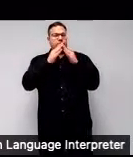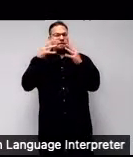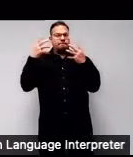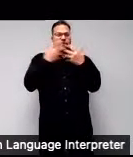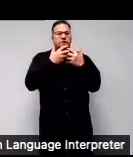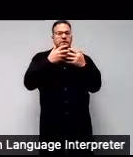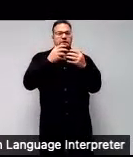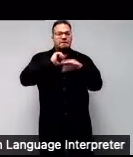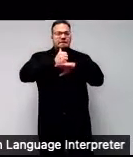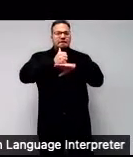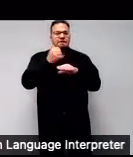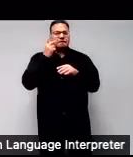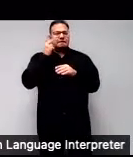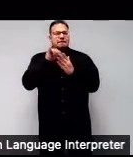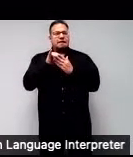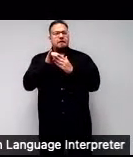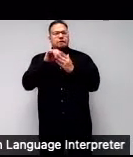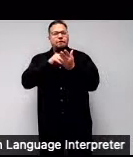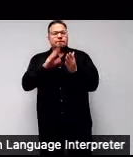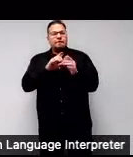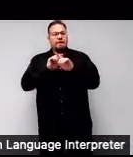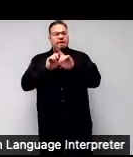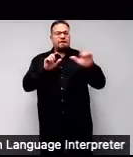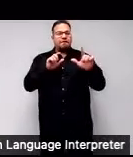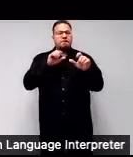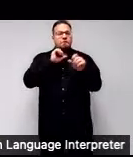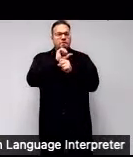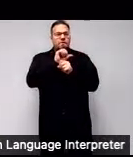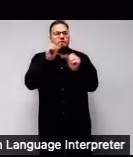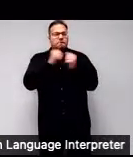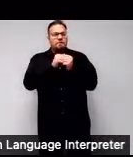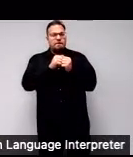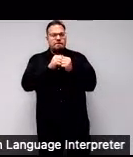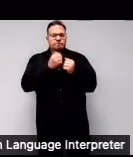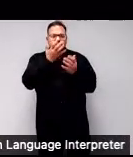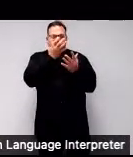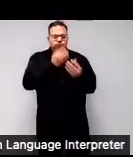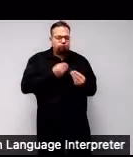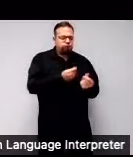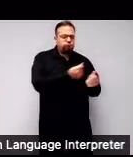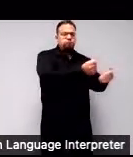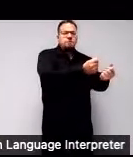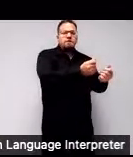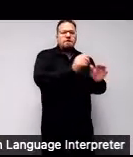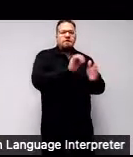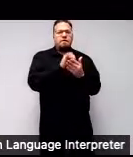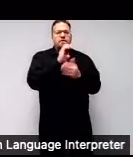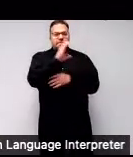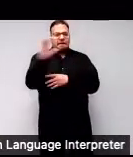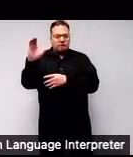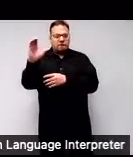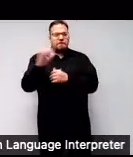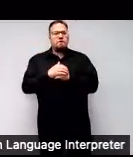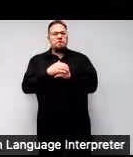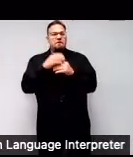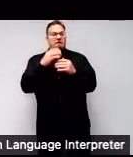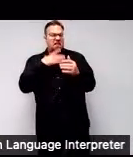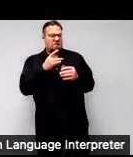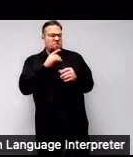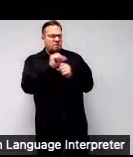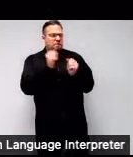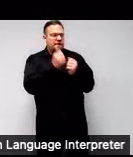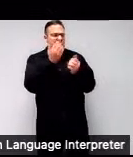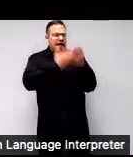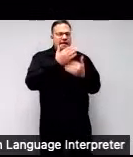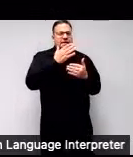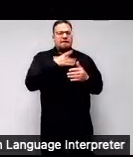have a student on the left. He is working the landscaping crew with Chemeketa Community College, really liked working with his hands, wanted to be outside, really liked